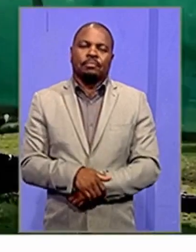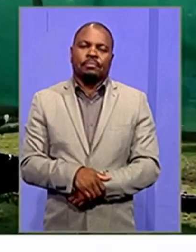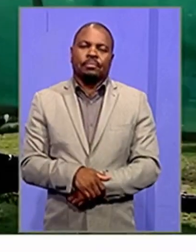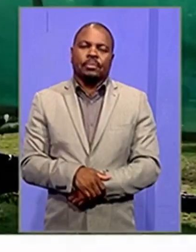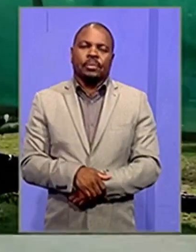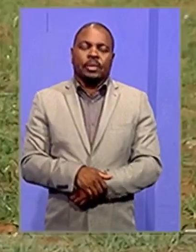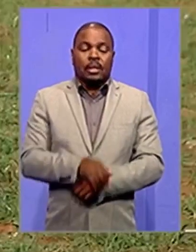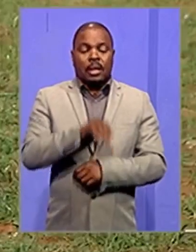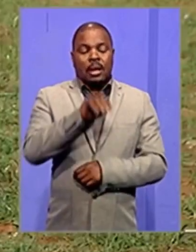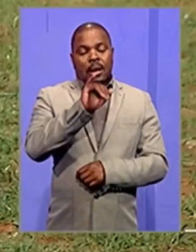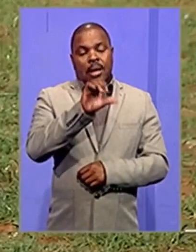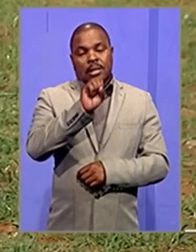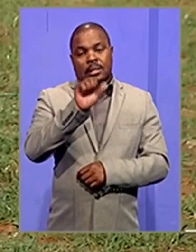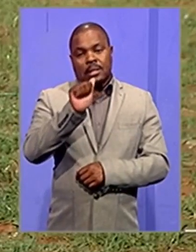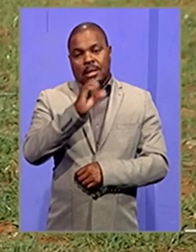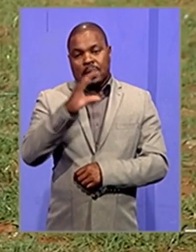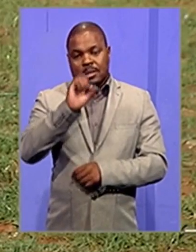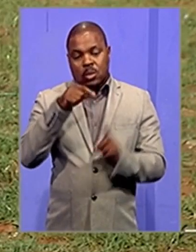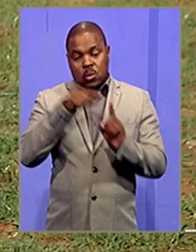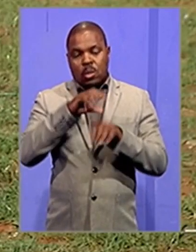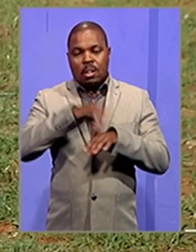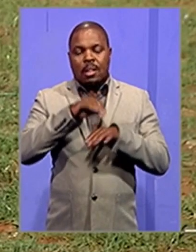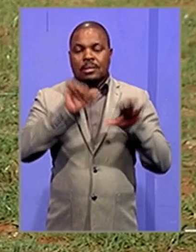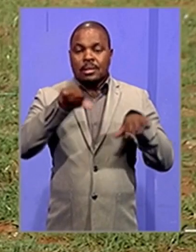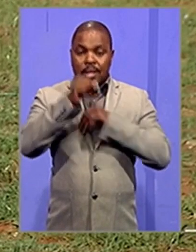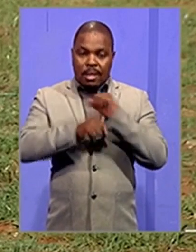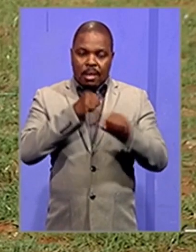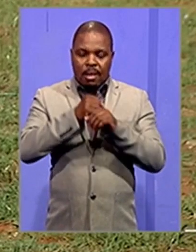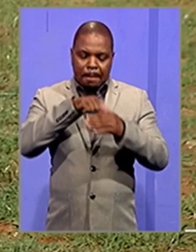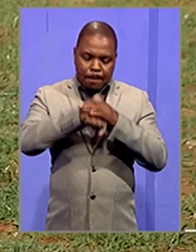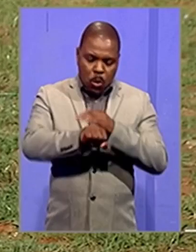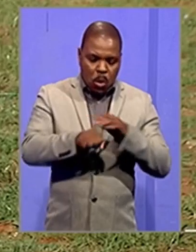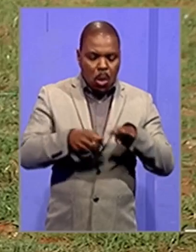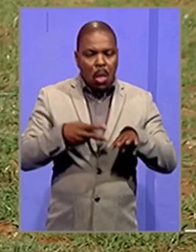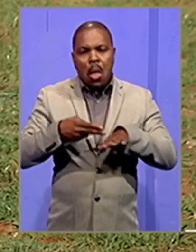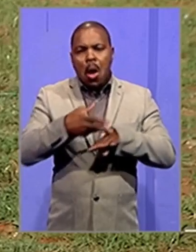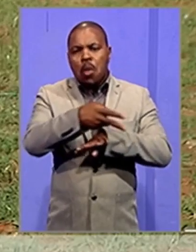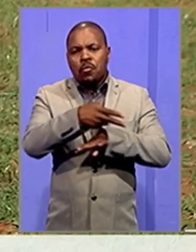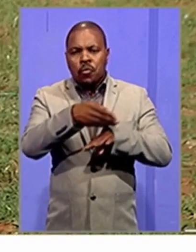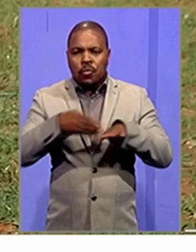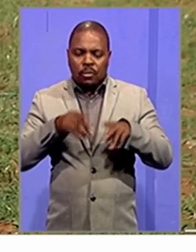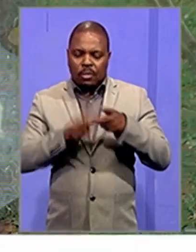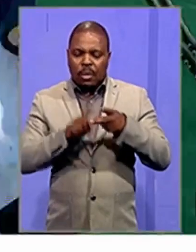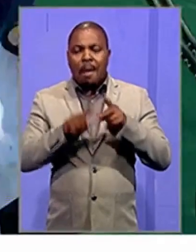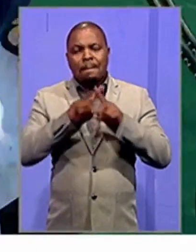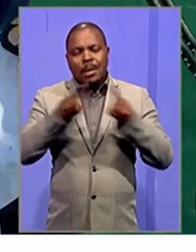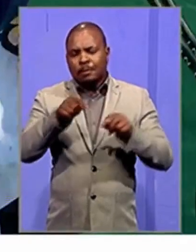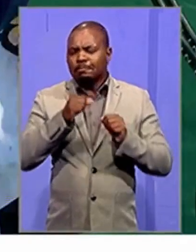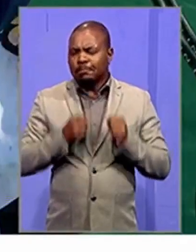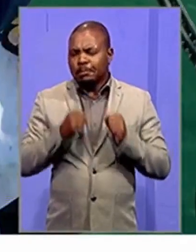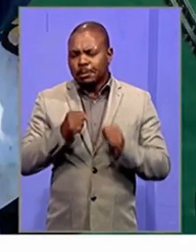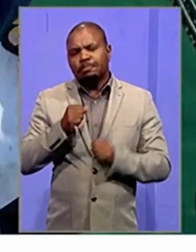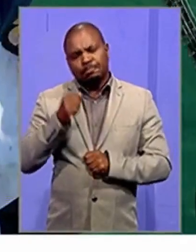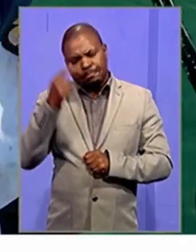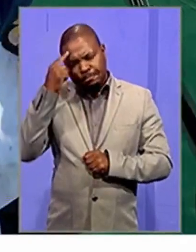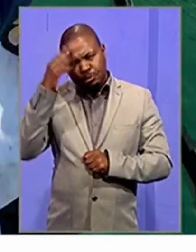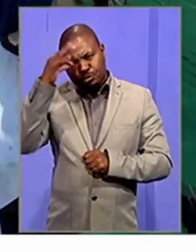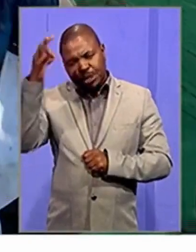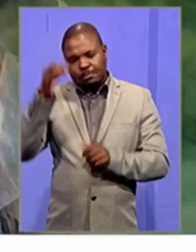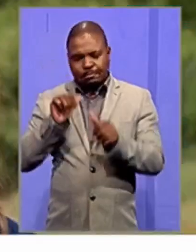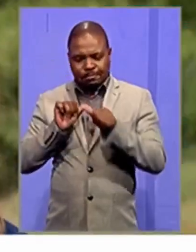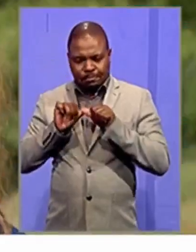Noah Isaacs ya dilemo di 16 o hlaile a sena menwana ya matsoho empa seo ha se ka ba sa mothibela ho phetha ditoro tsa hae